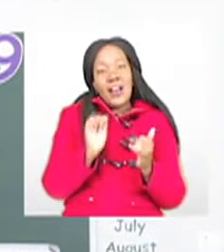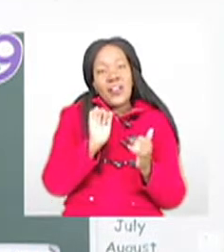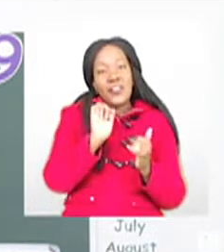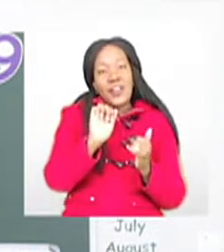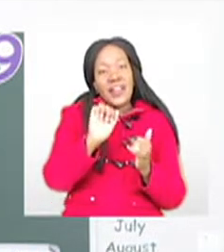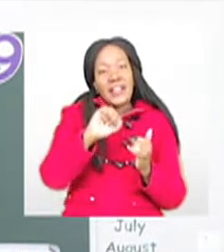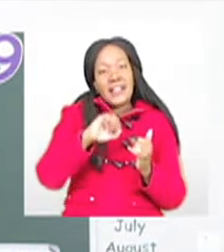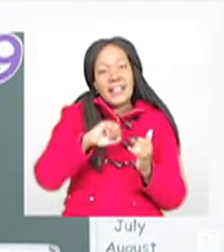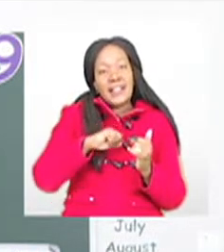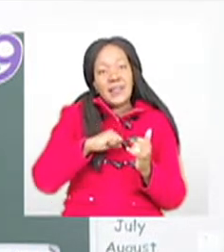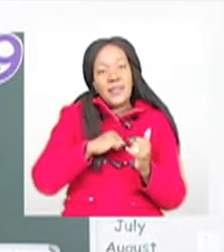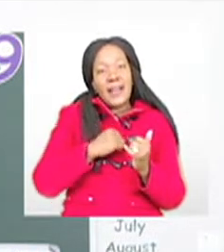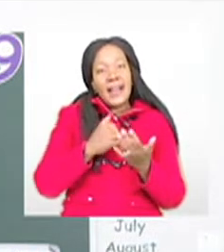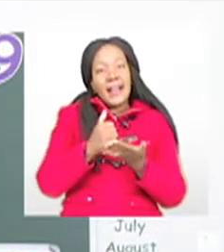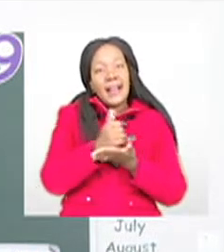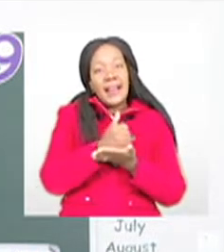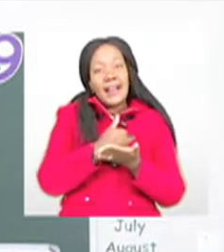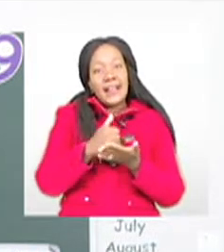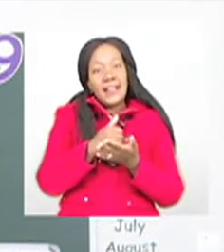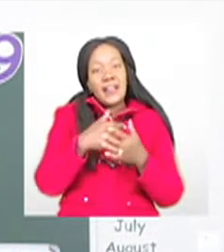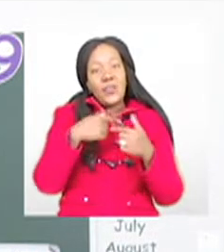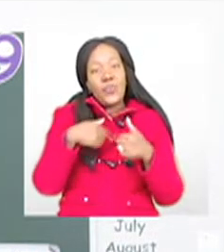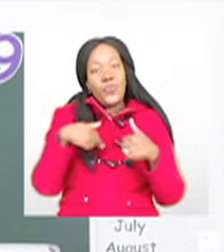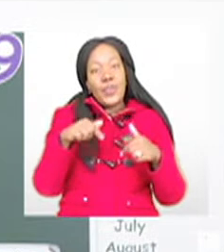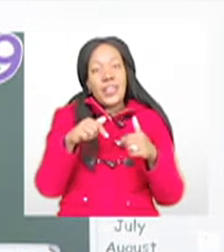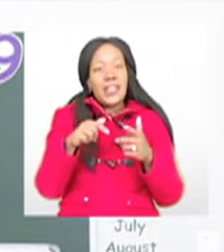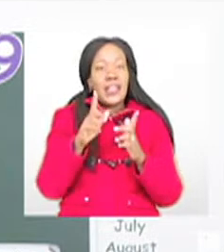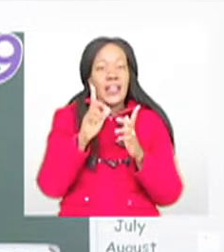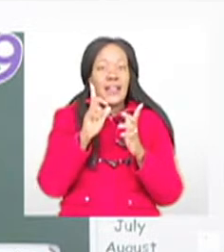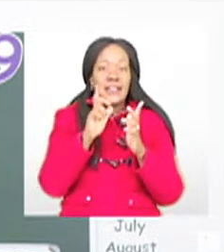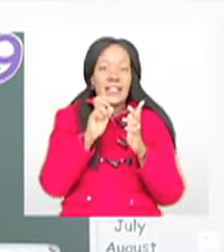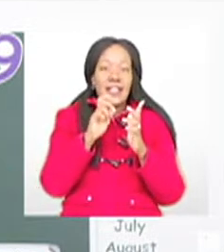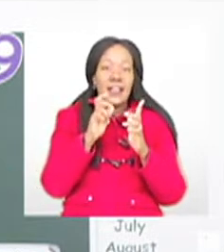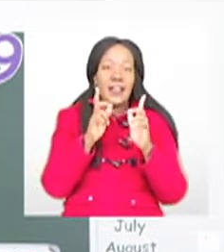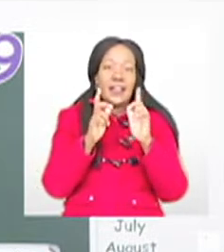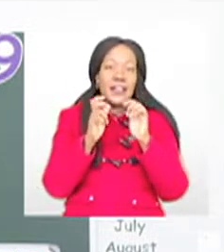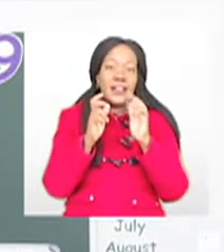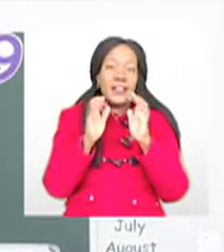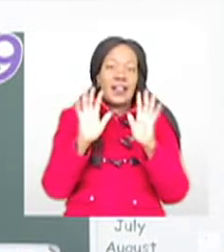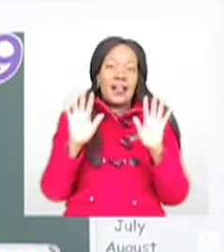Now your hands and mine are clean. We have